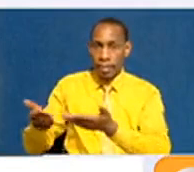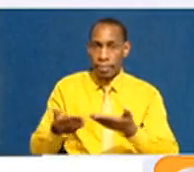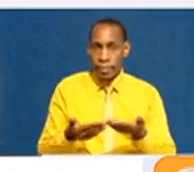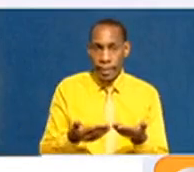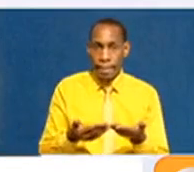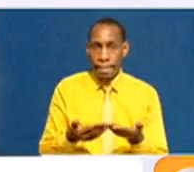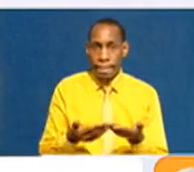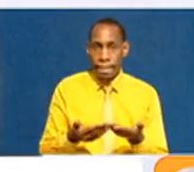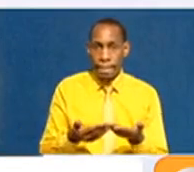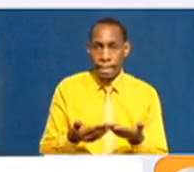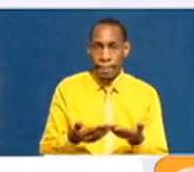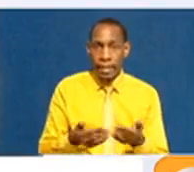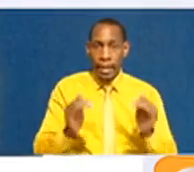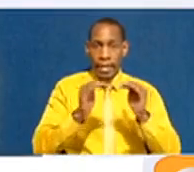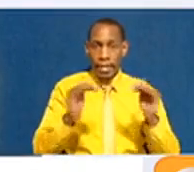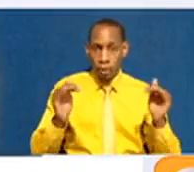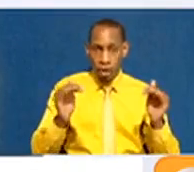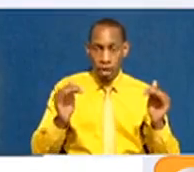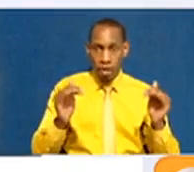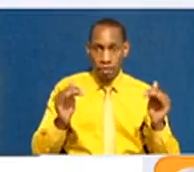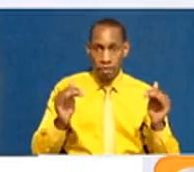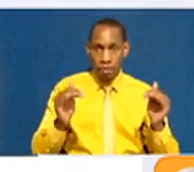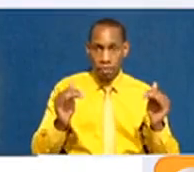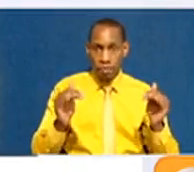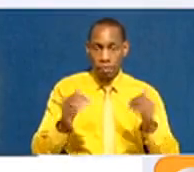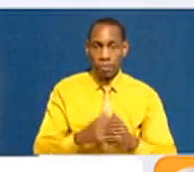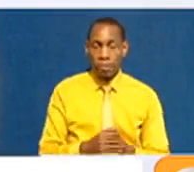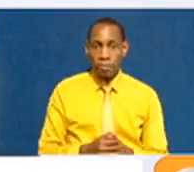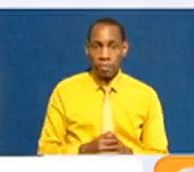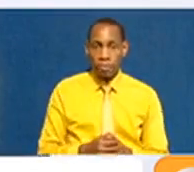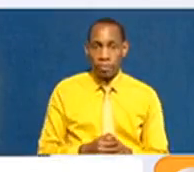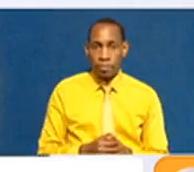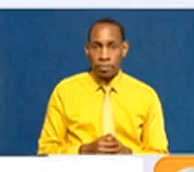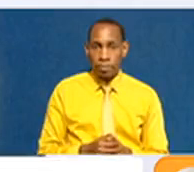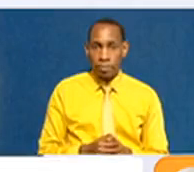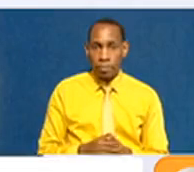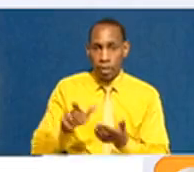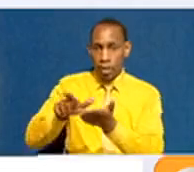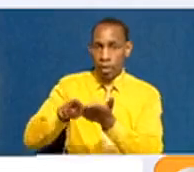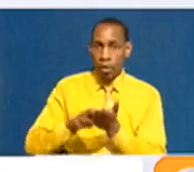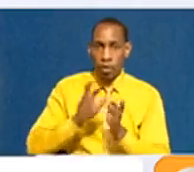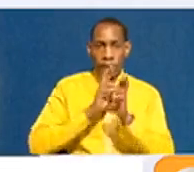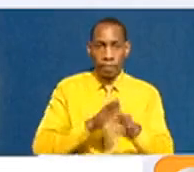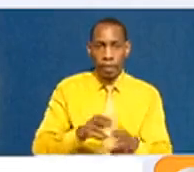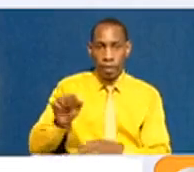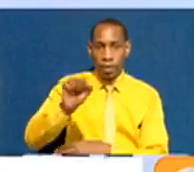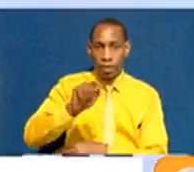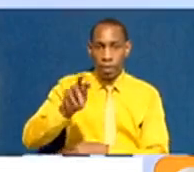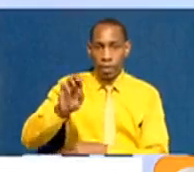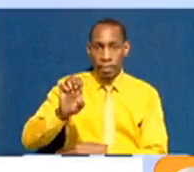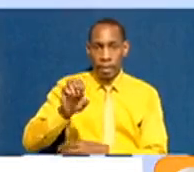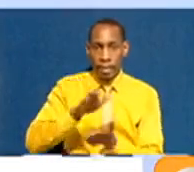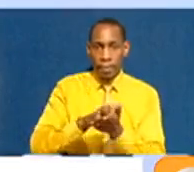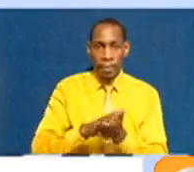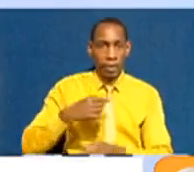in a corresponding loan book from Spire Bank to the bank. We